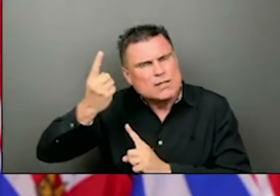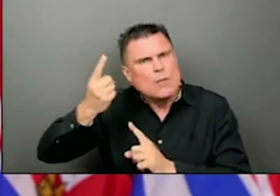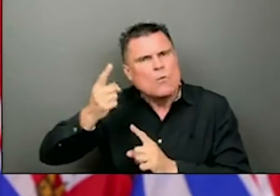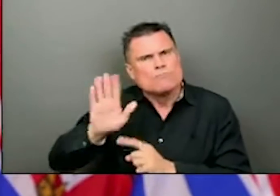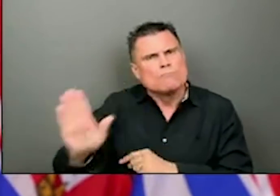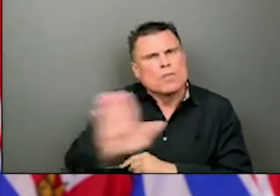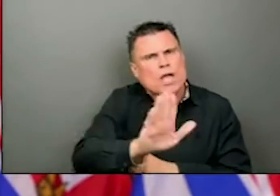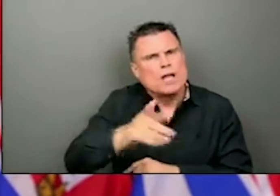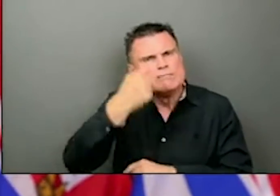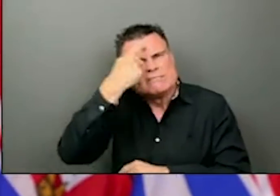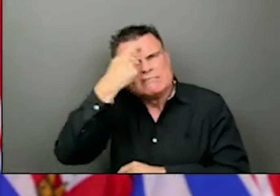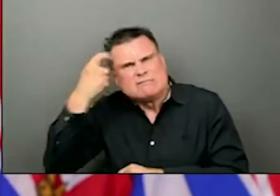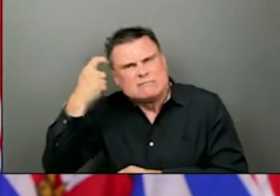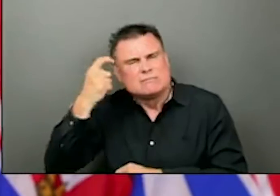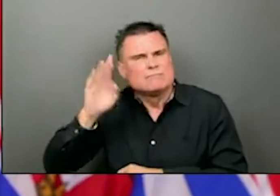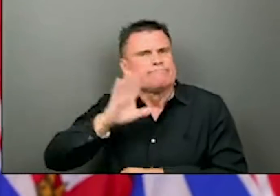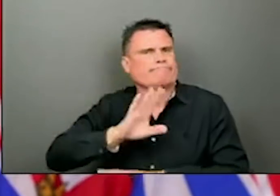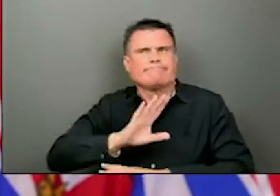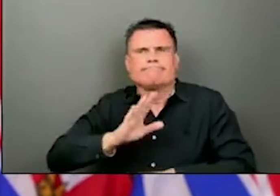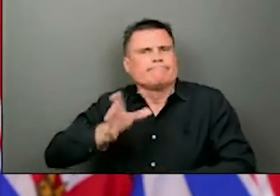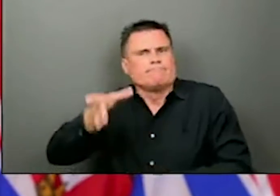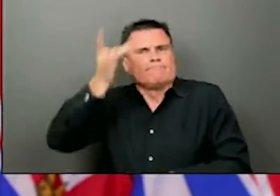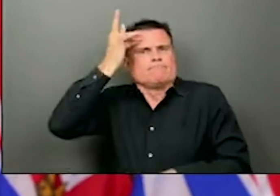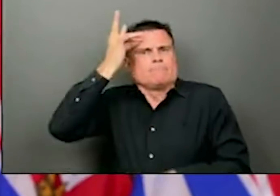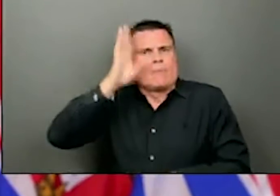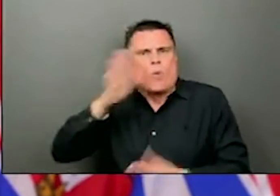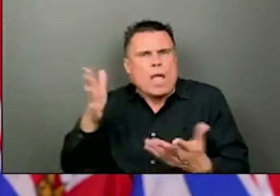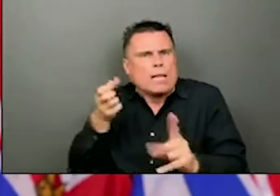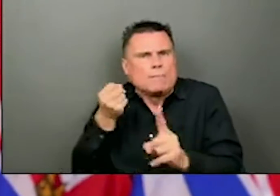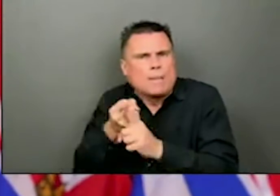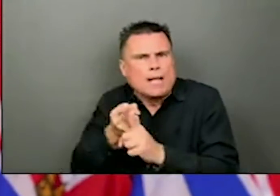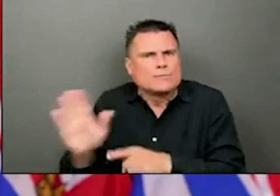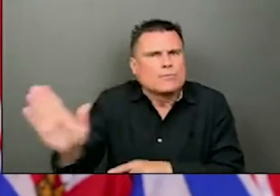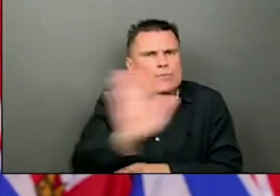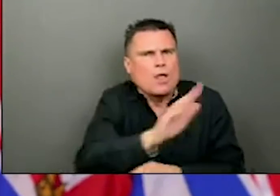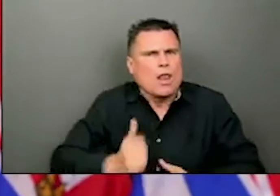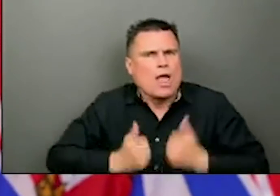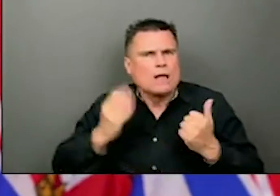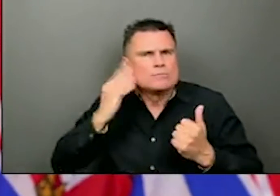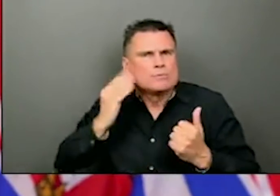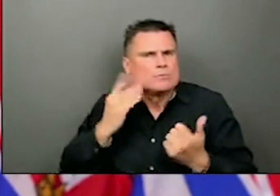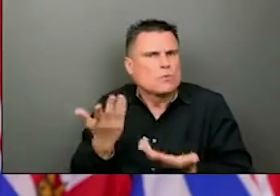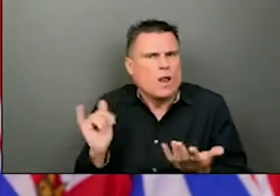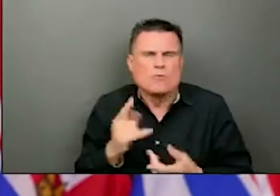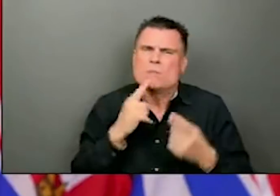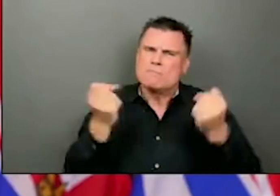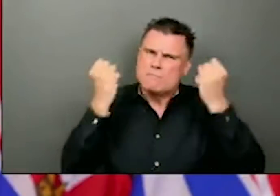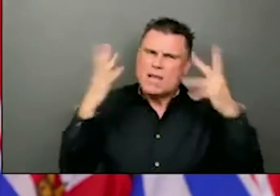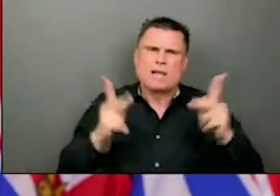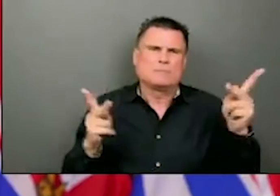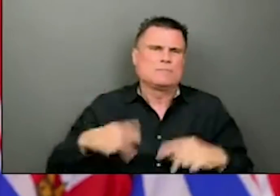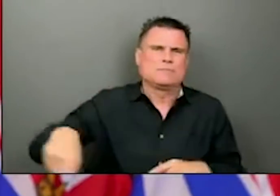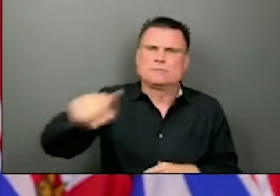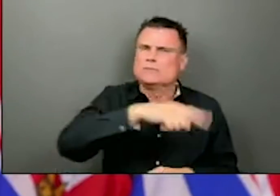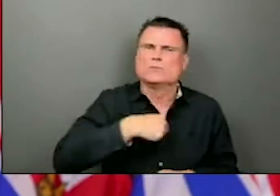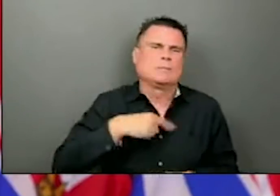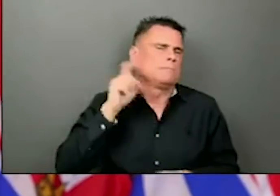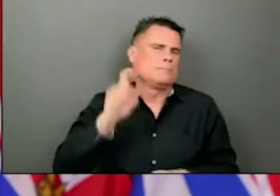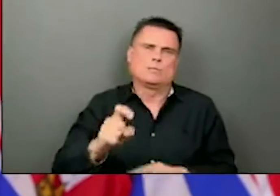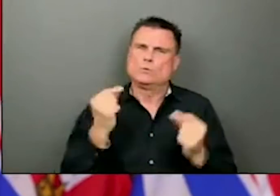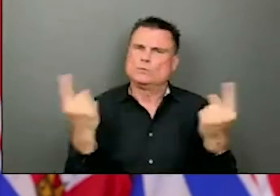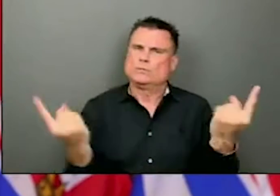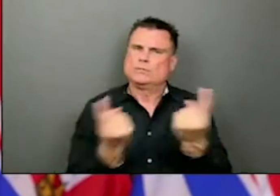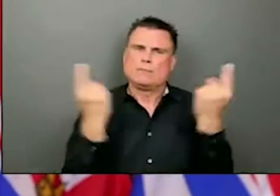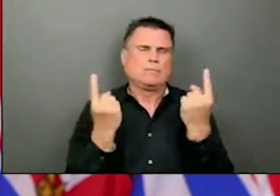and the destruction and displacement of communities. We need to act in this way. People will know that